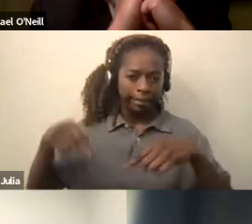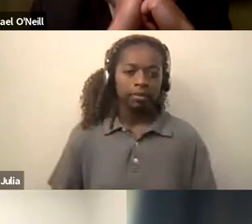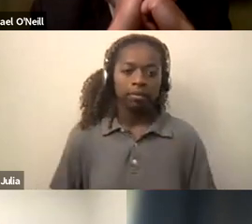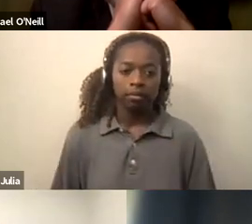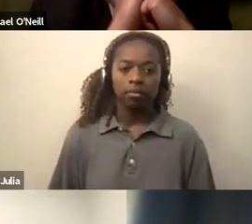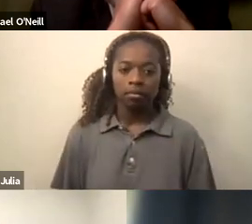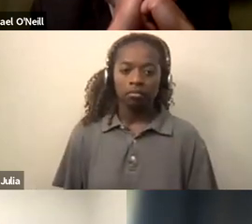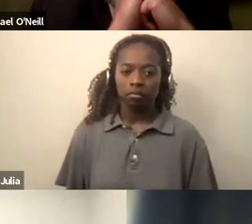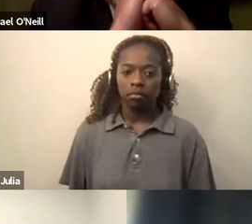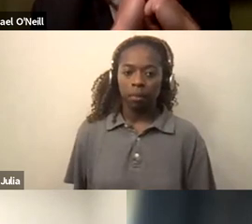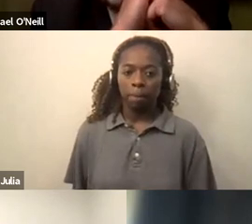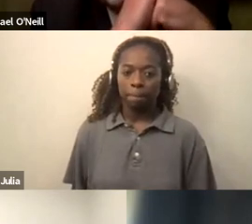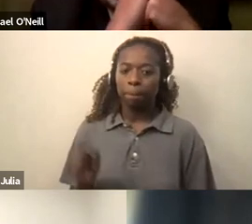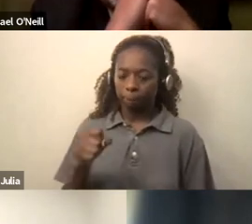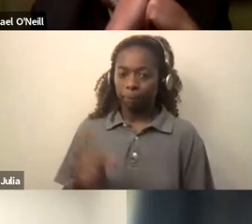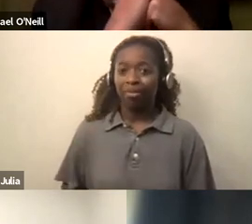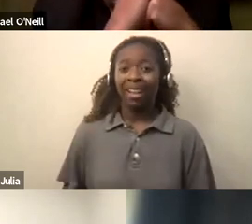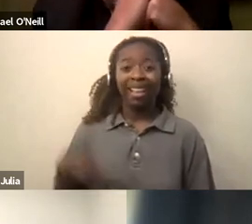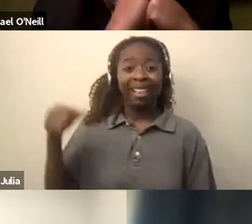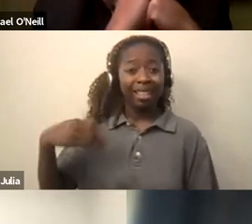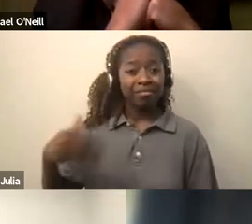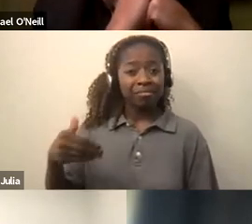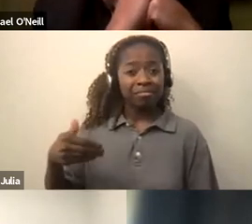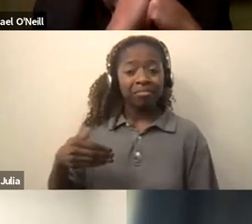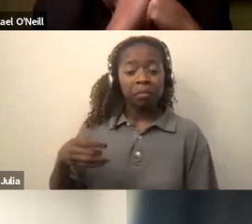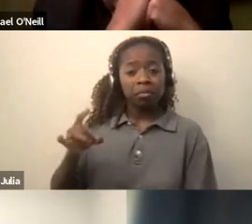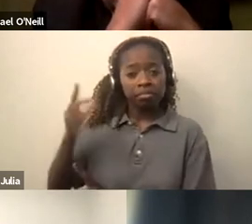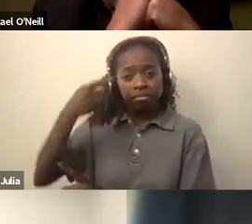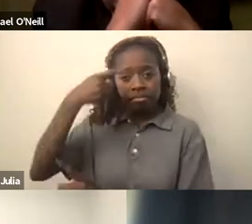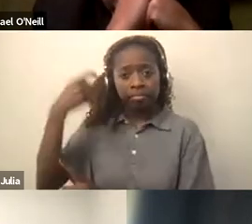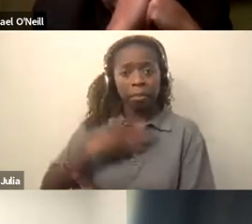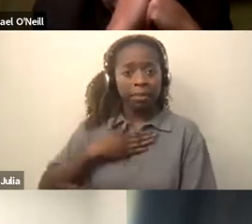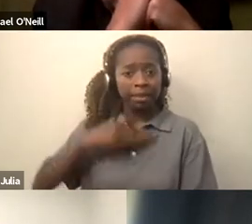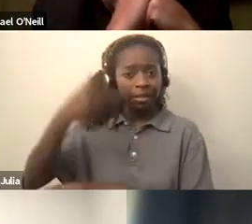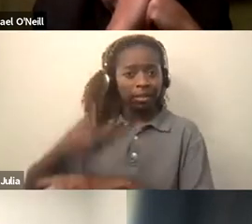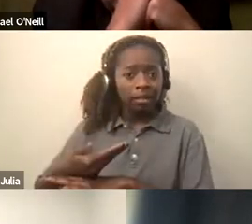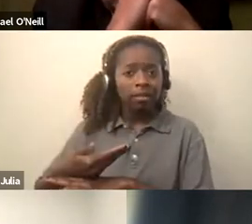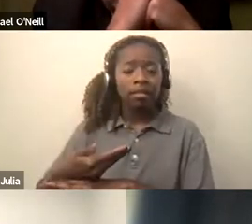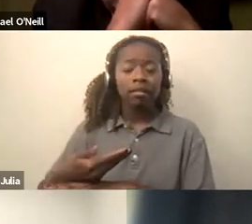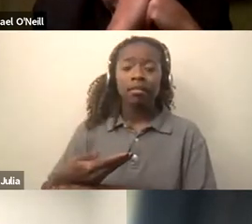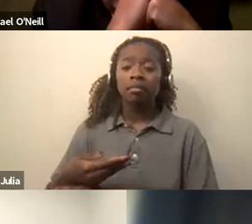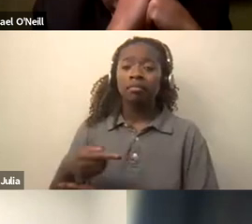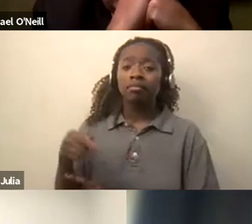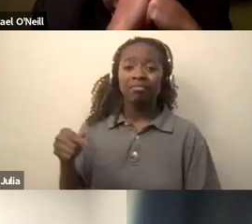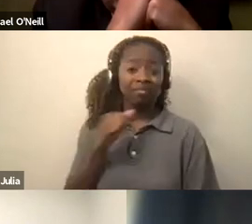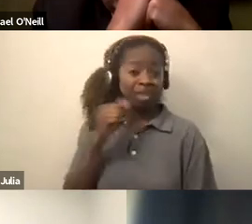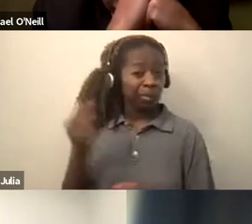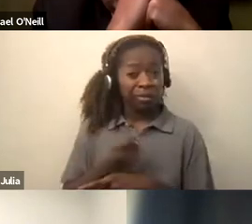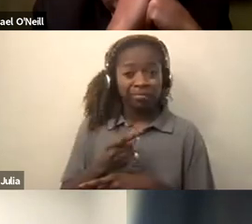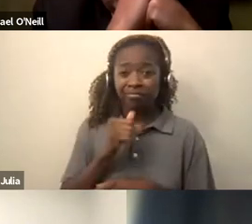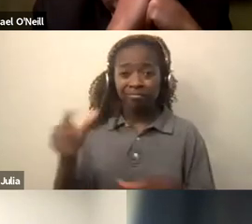so this is an irreparable damage to my son this is inappropriate